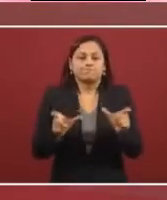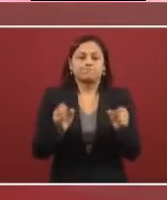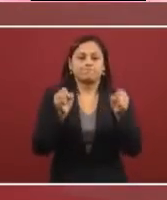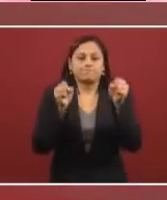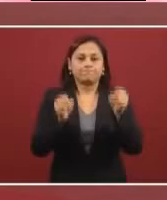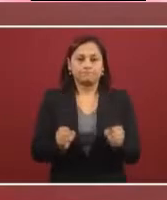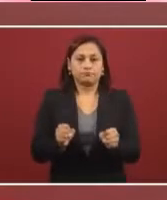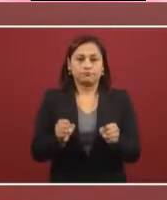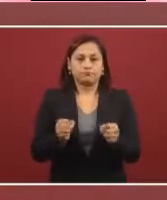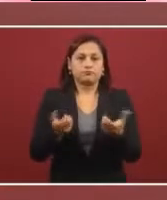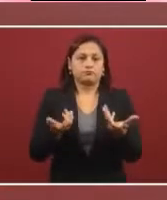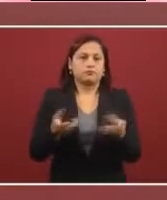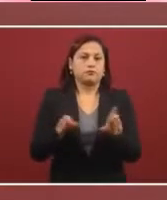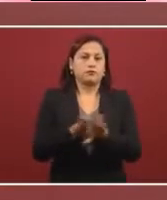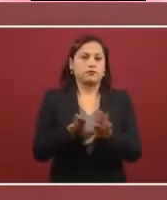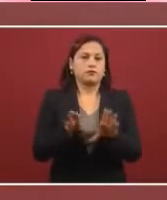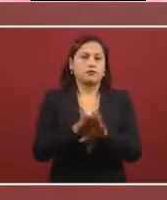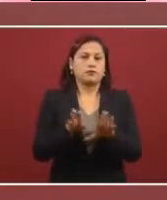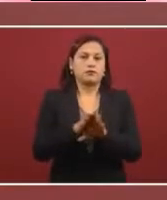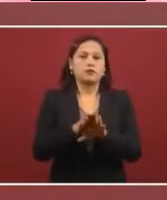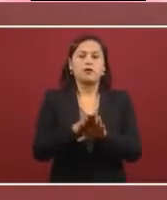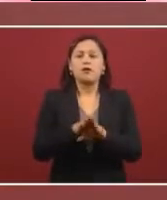and there not be any extortion,